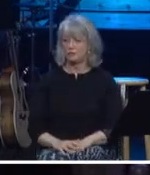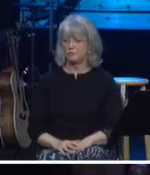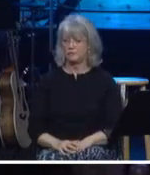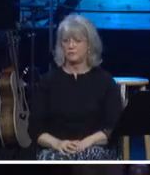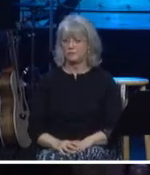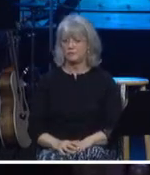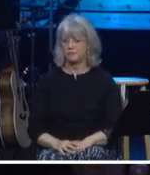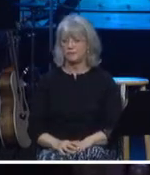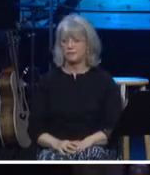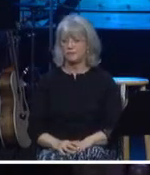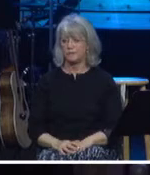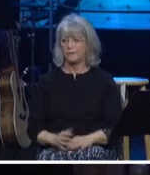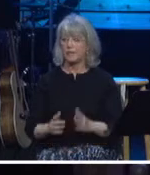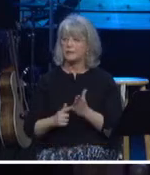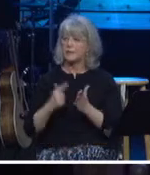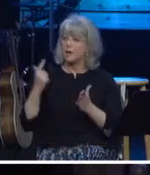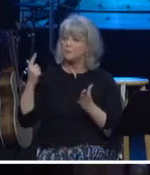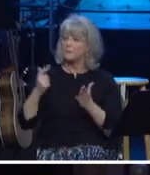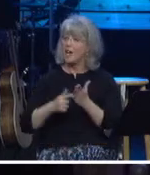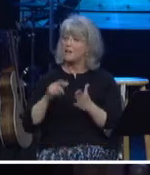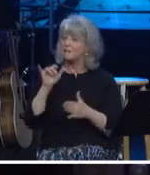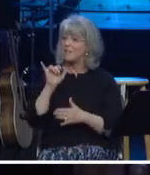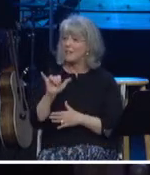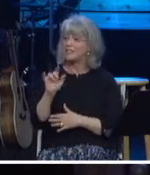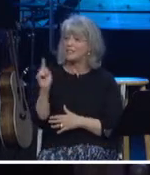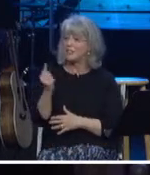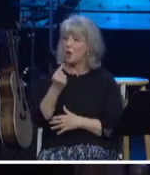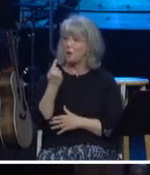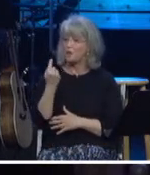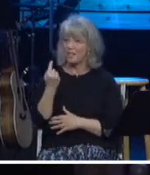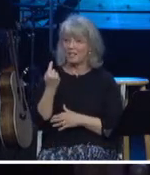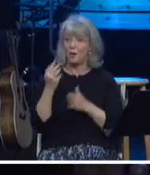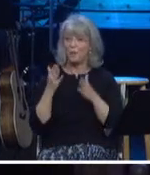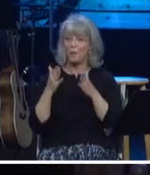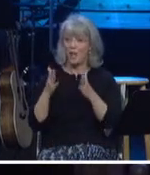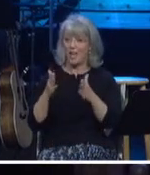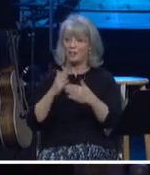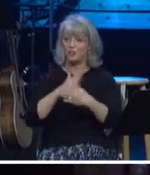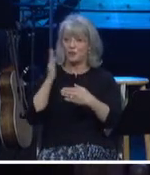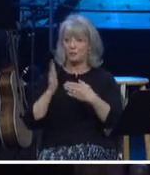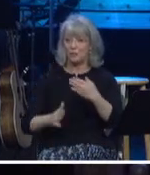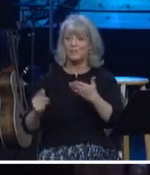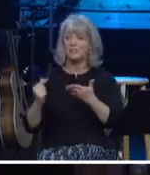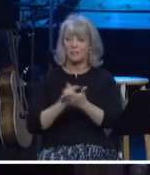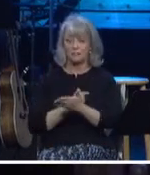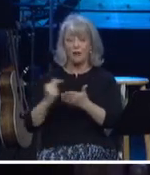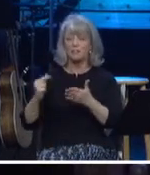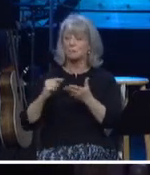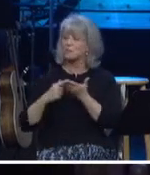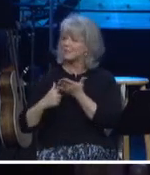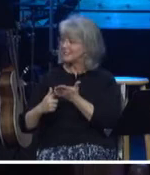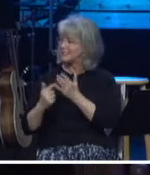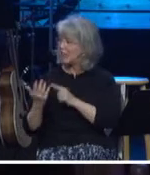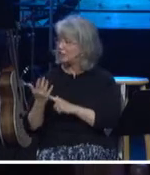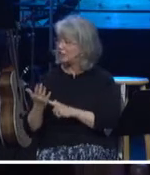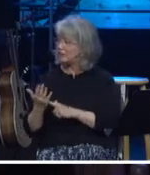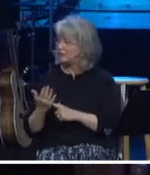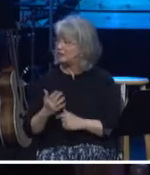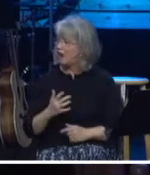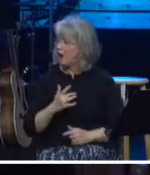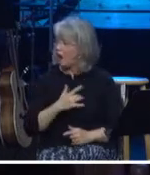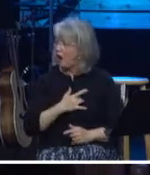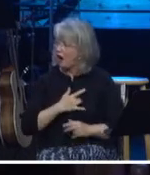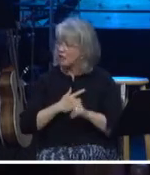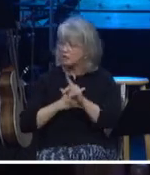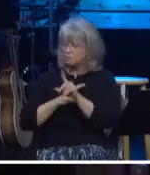Sometimes, this is the only way to end a gospel conversation. Sometimes. It's a